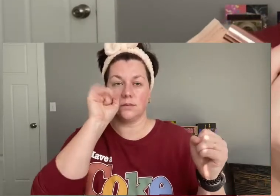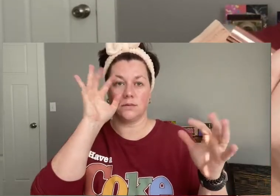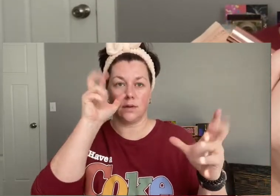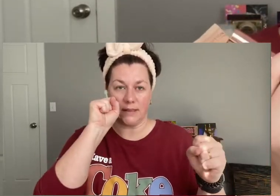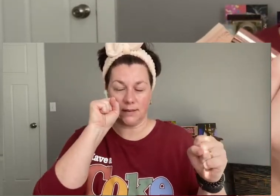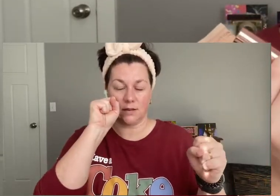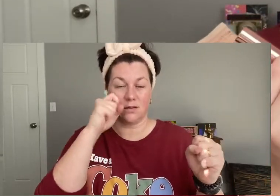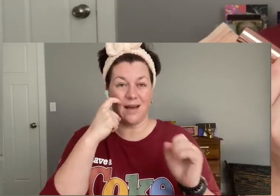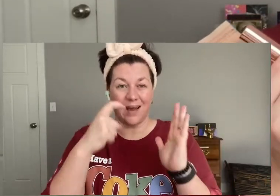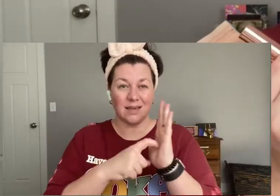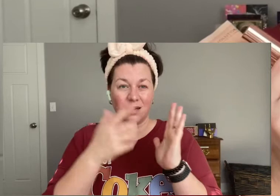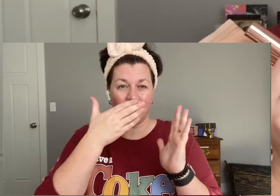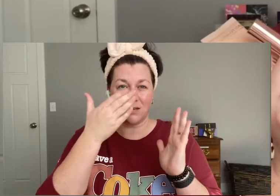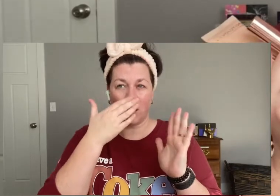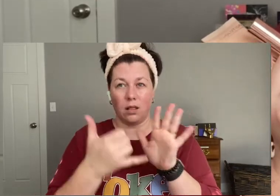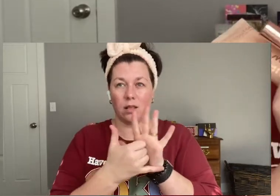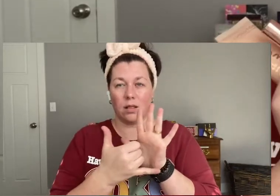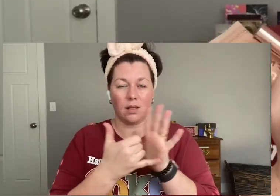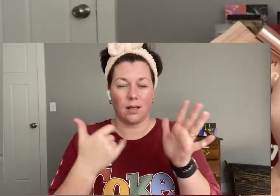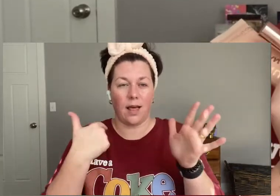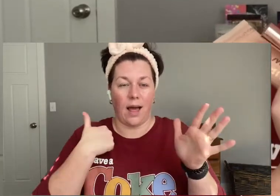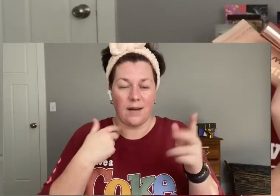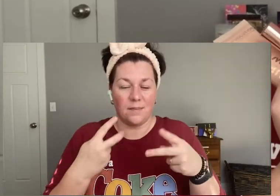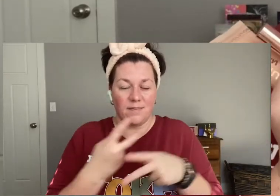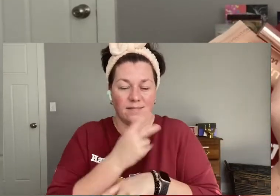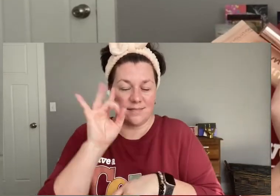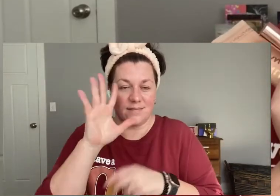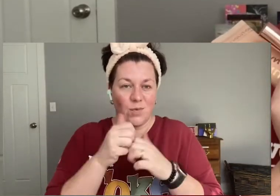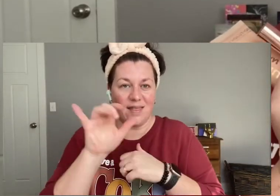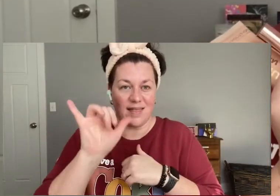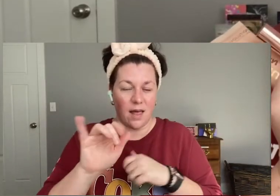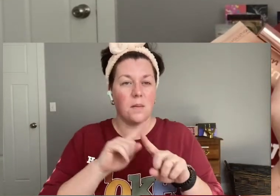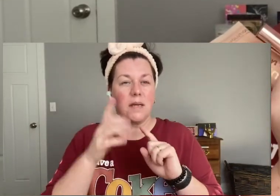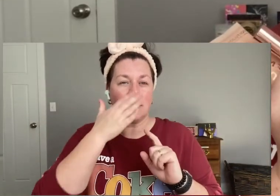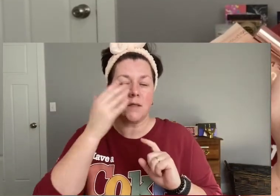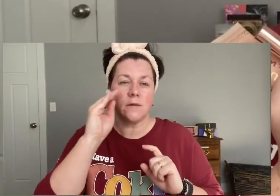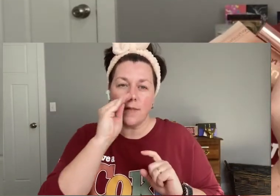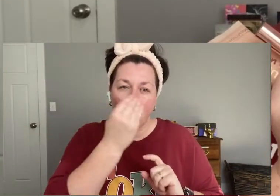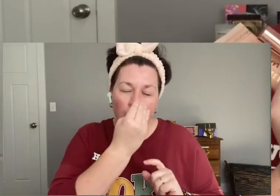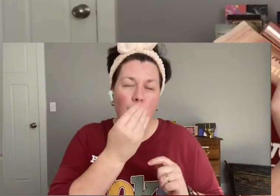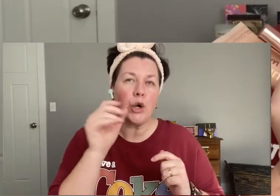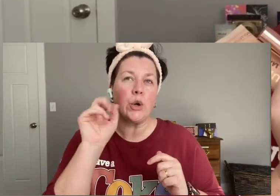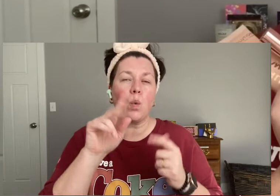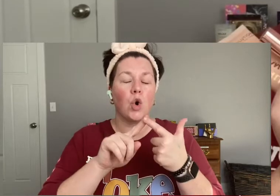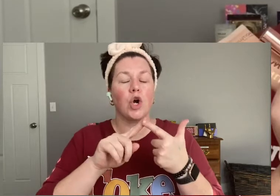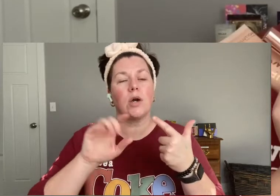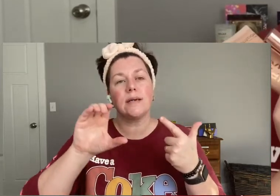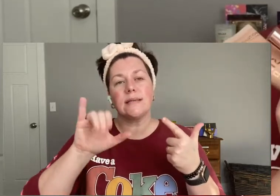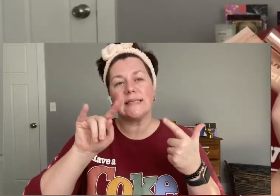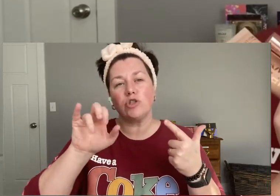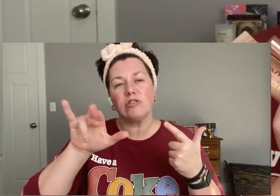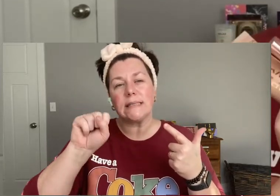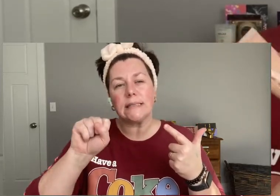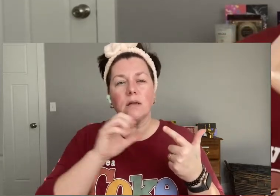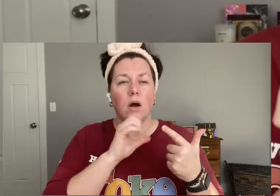and I have their Fix and Glow Dewy Finish Setting Mist. This smells